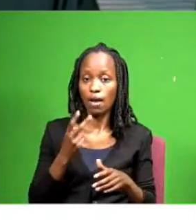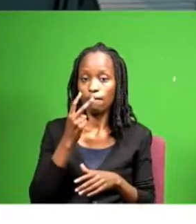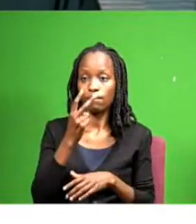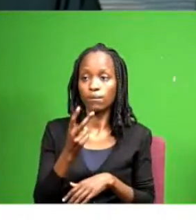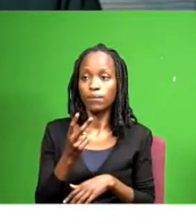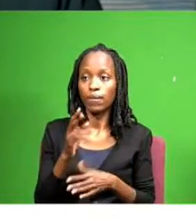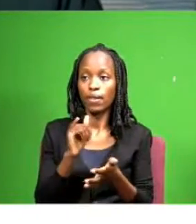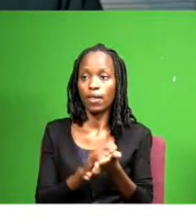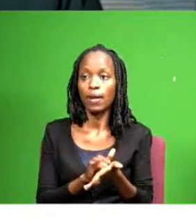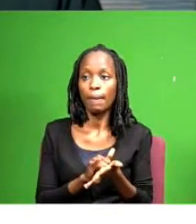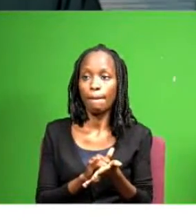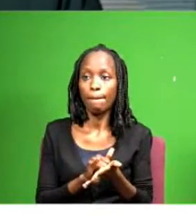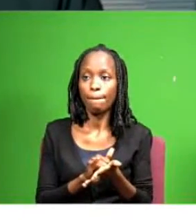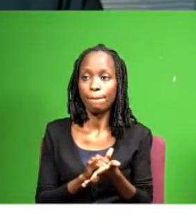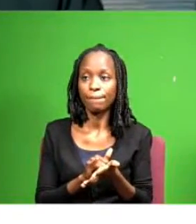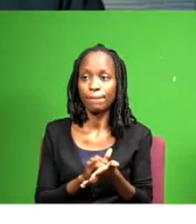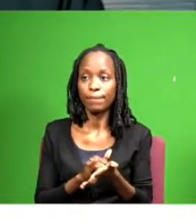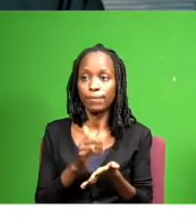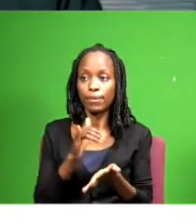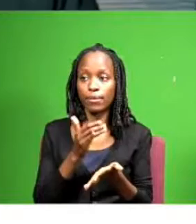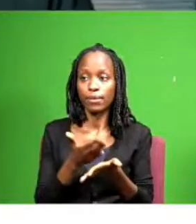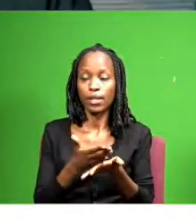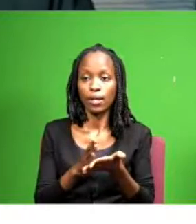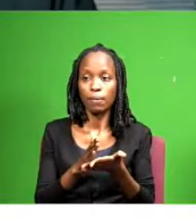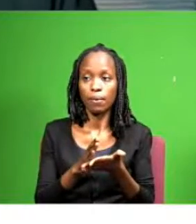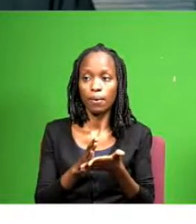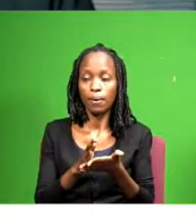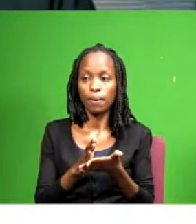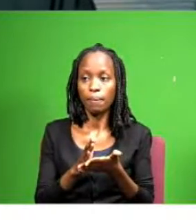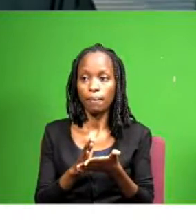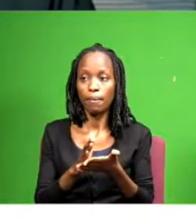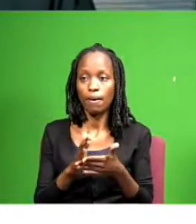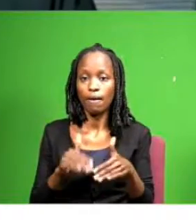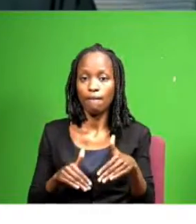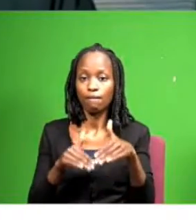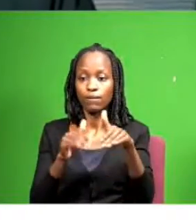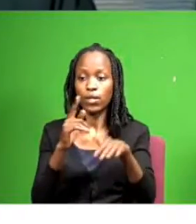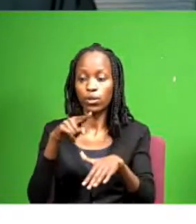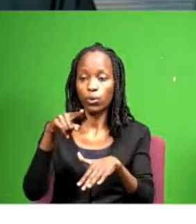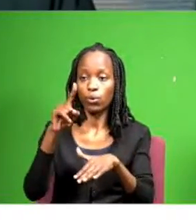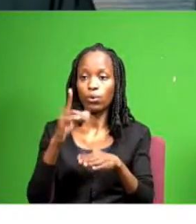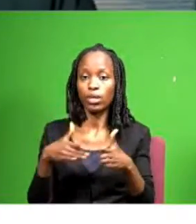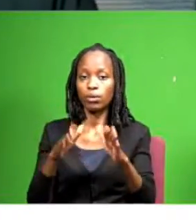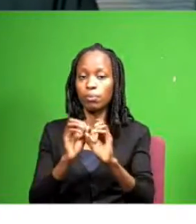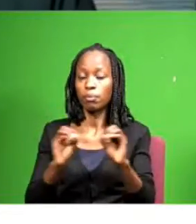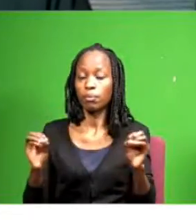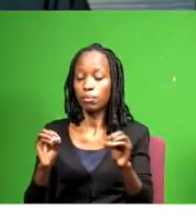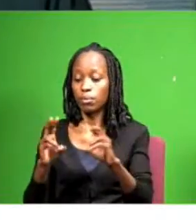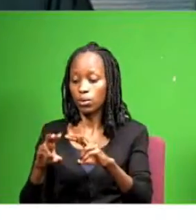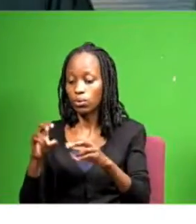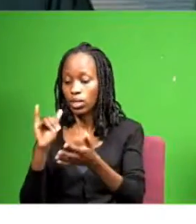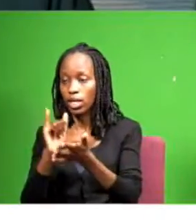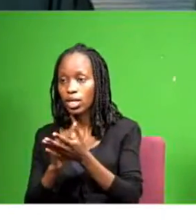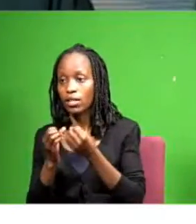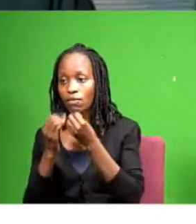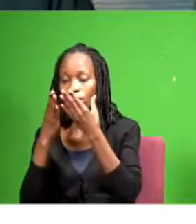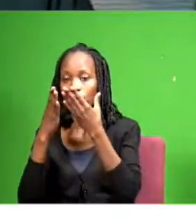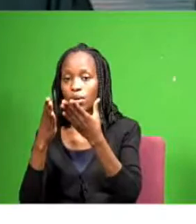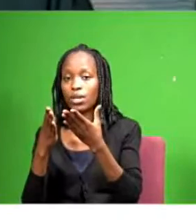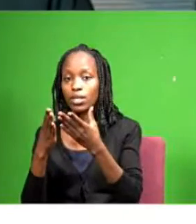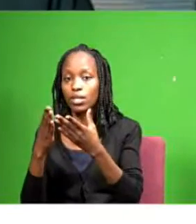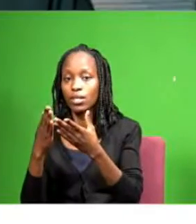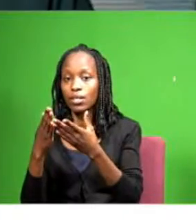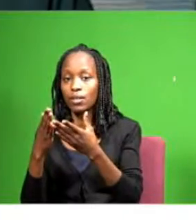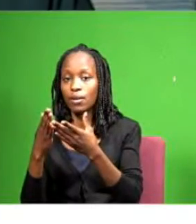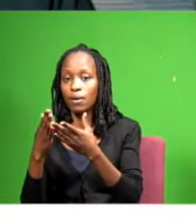the cross appellants did not follow the correct procedure to seek that information from the